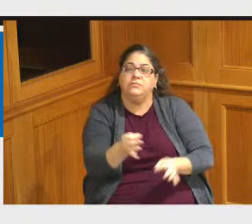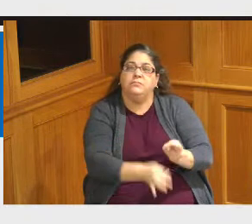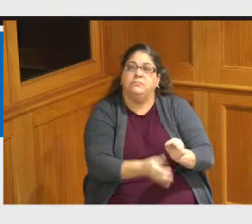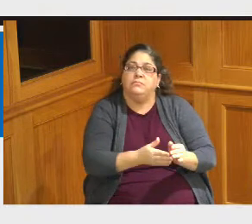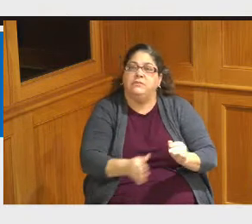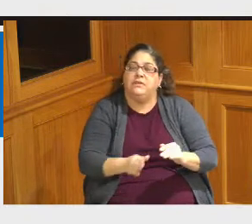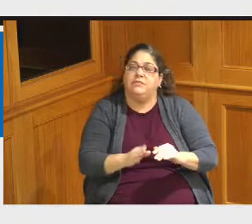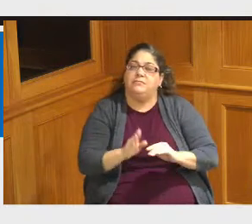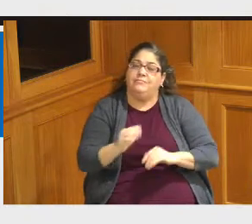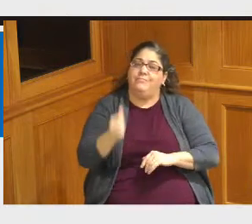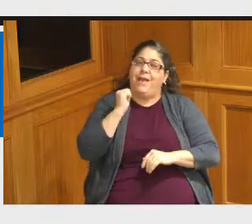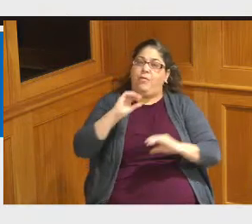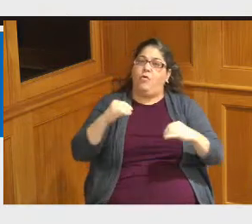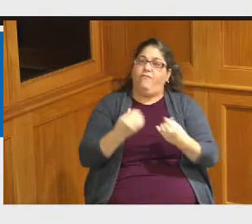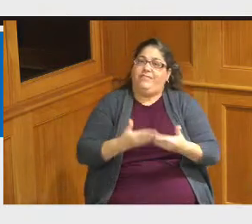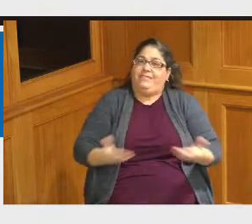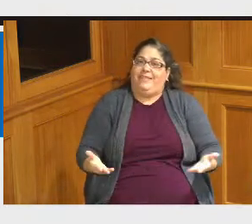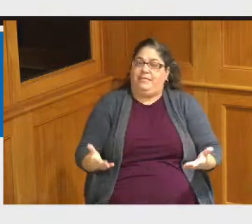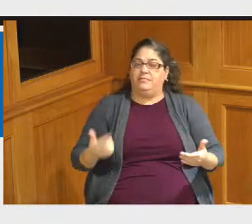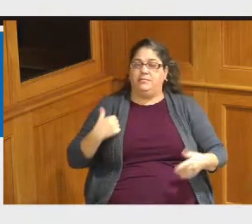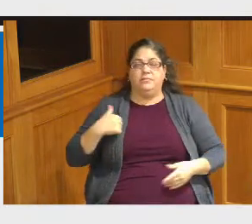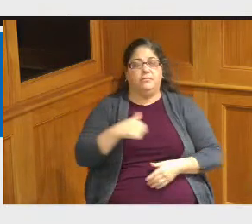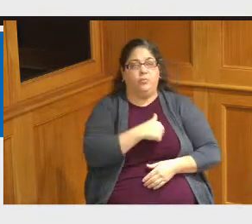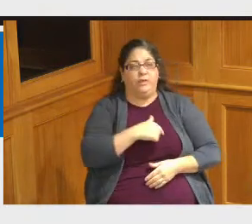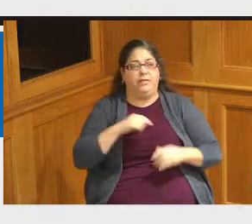that this office is certainly,